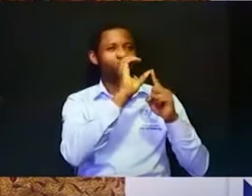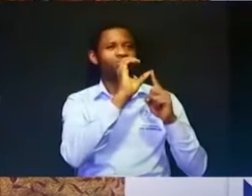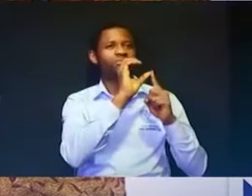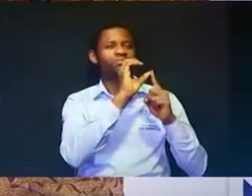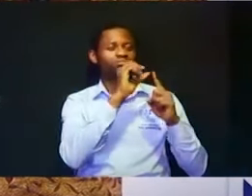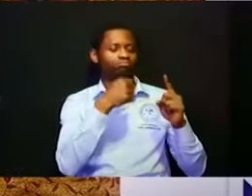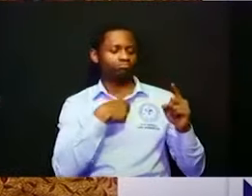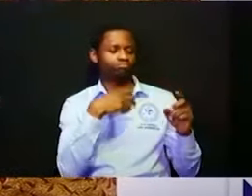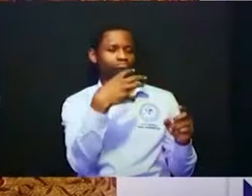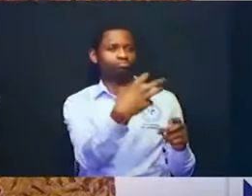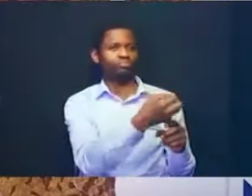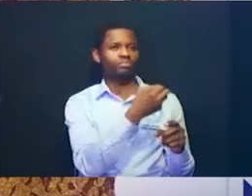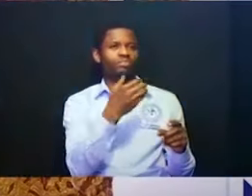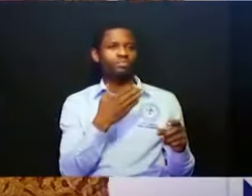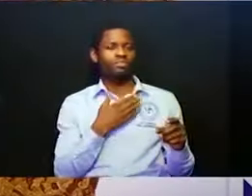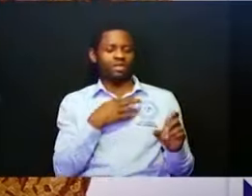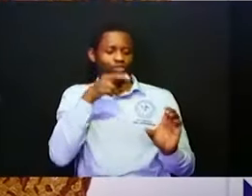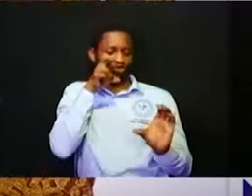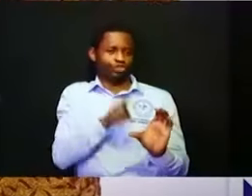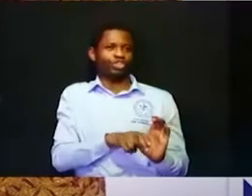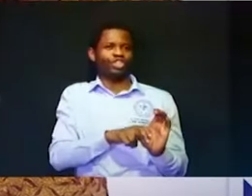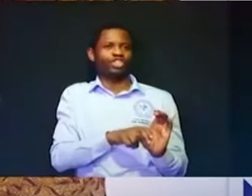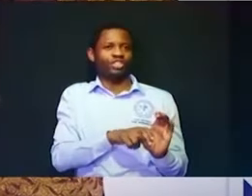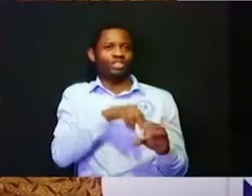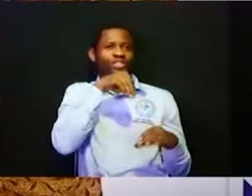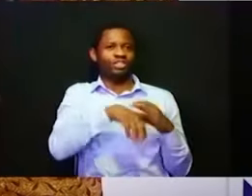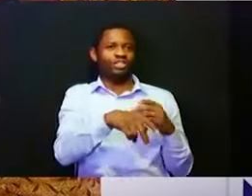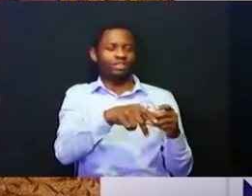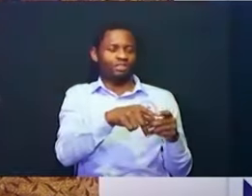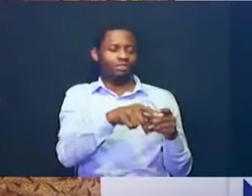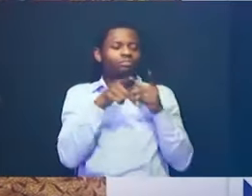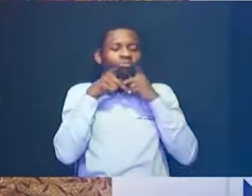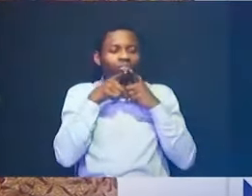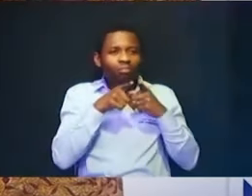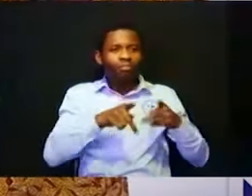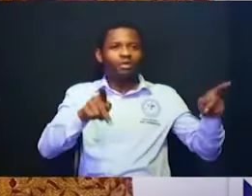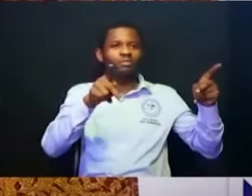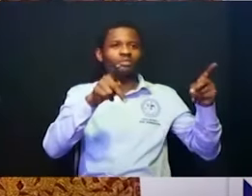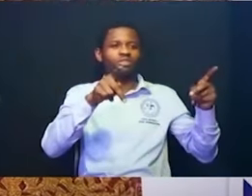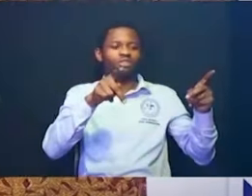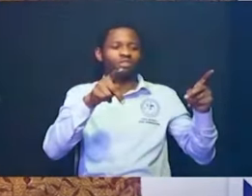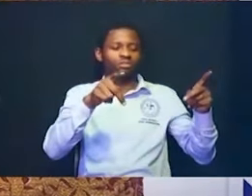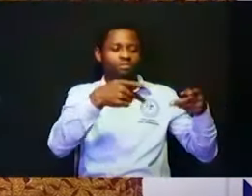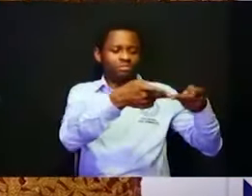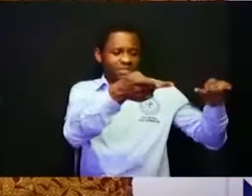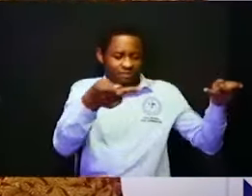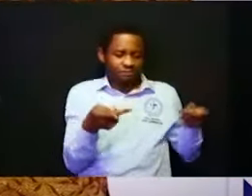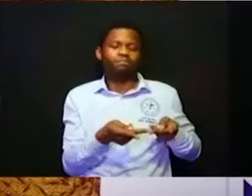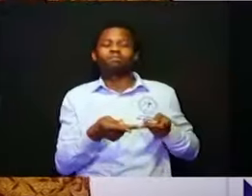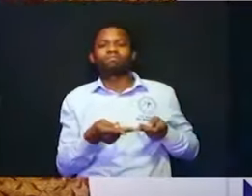enso no a. Just am say me free edi me ko crop no na no. And now, midday, midday, me see and pray